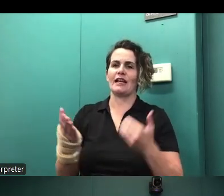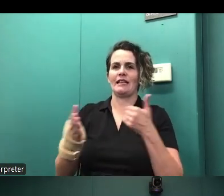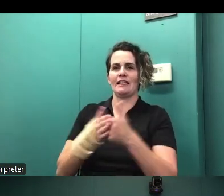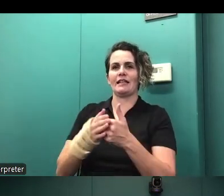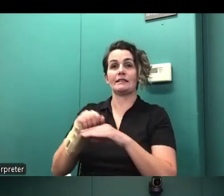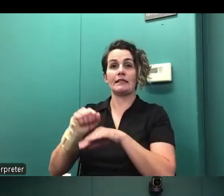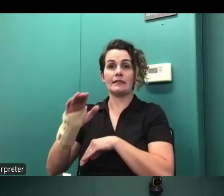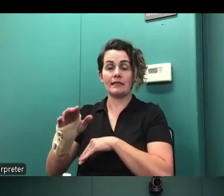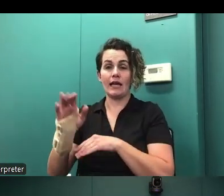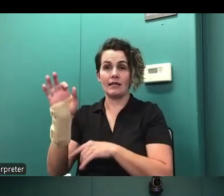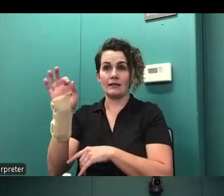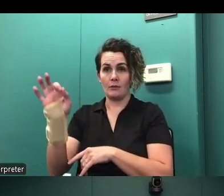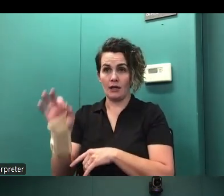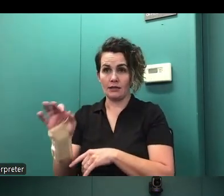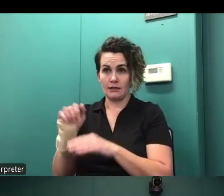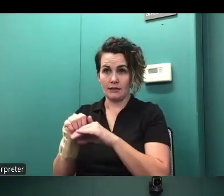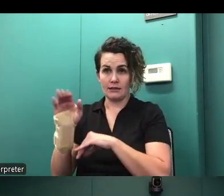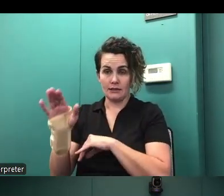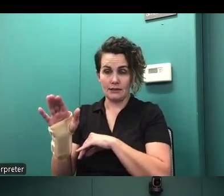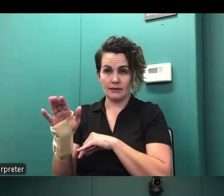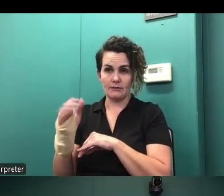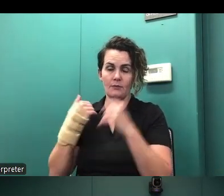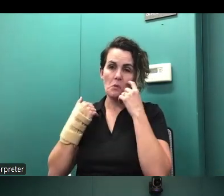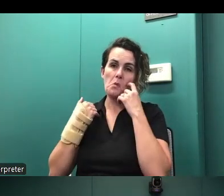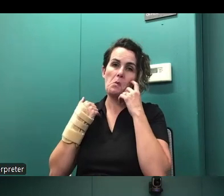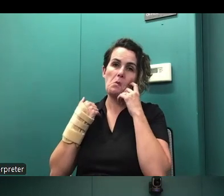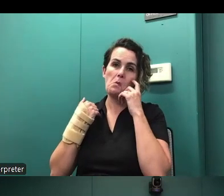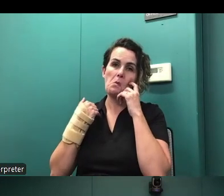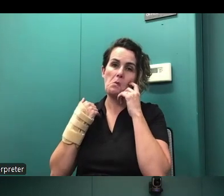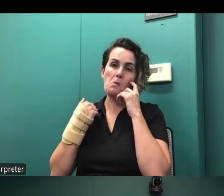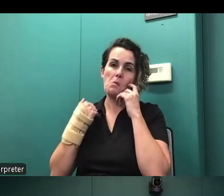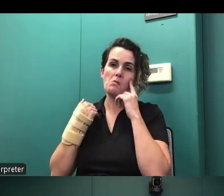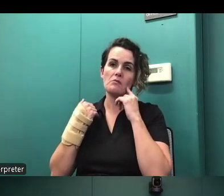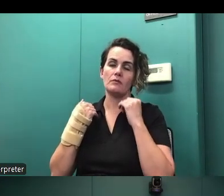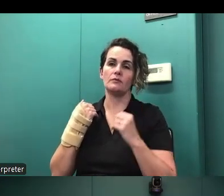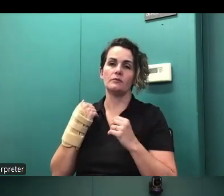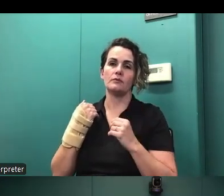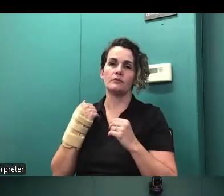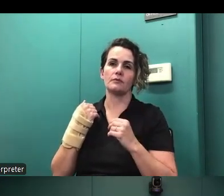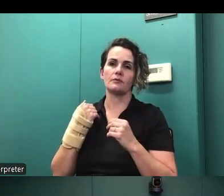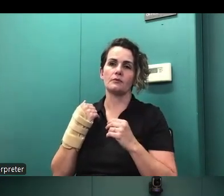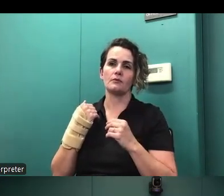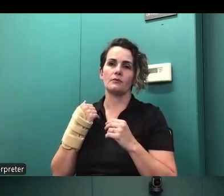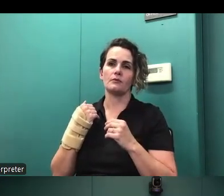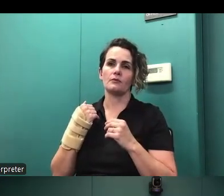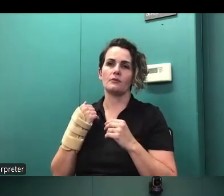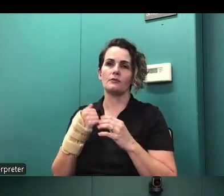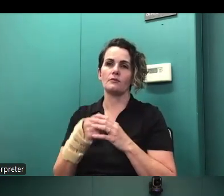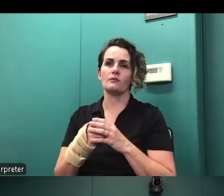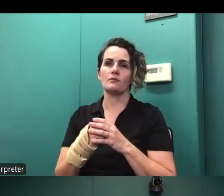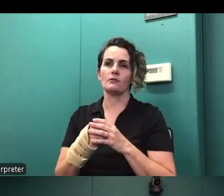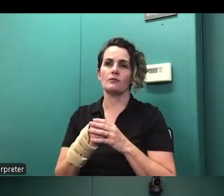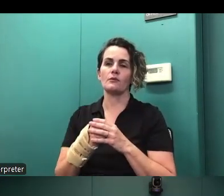button. There is, yeah. But then it goes too small, I think. It gets her. just move that Okay.